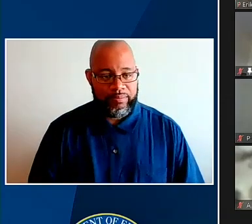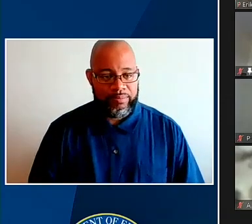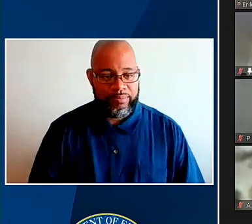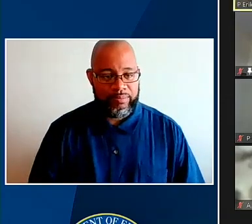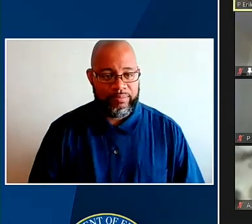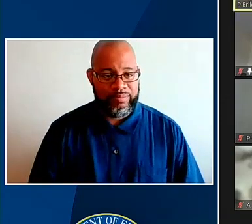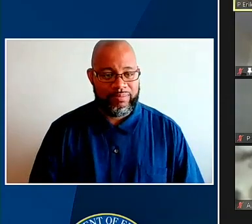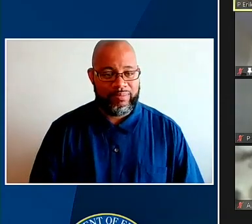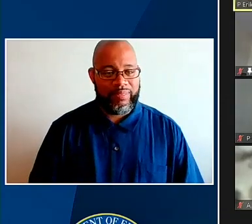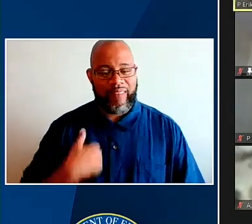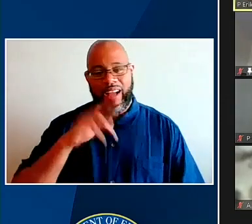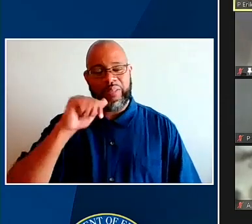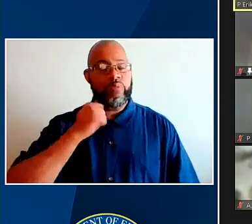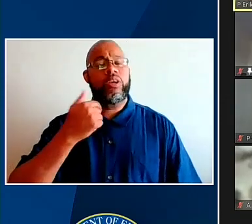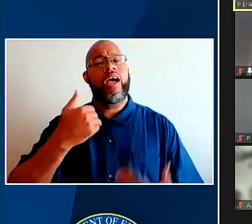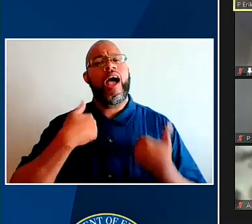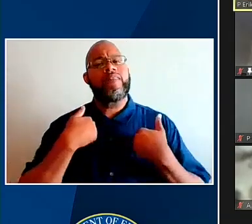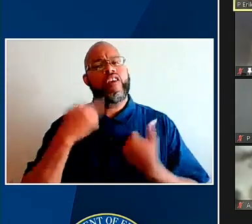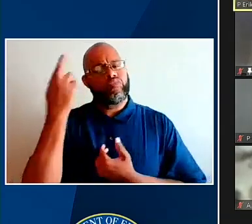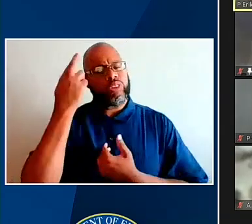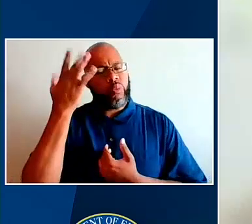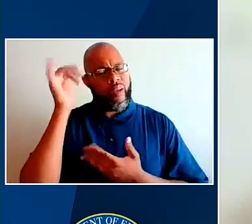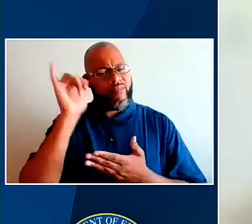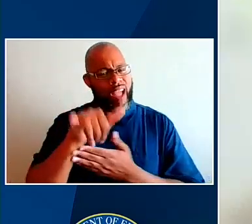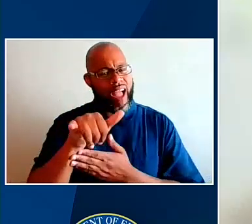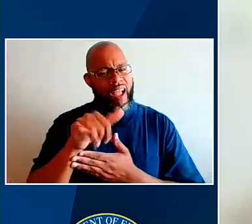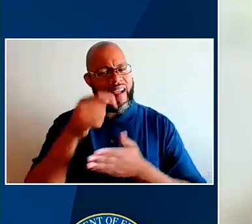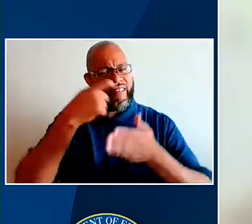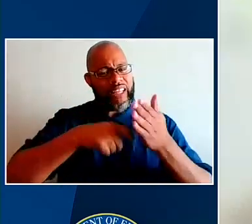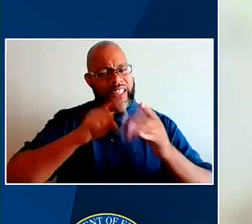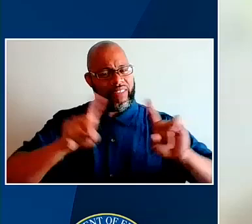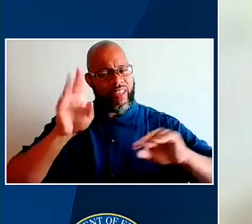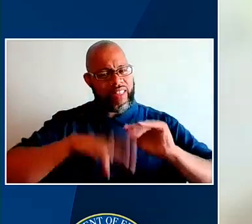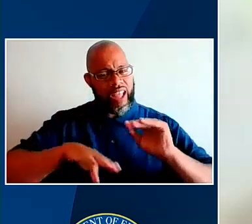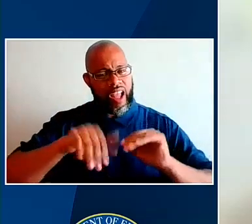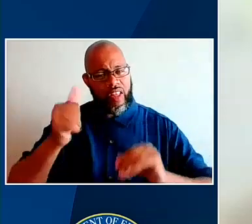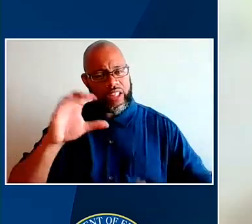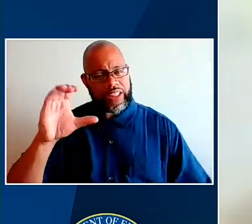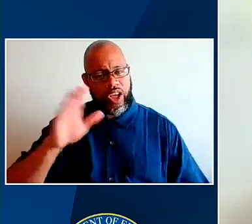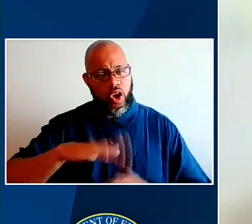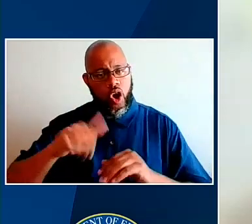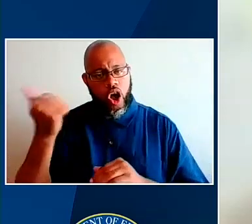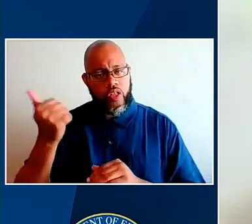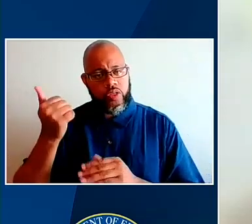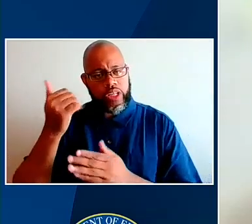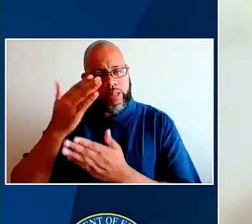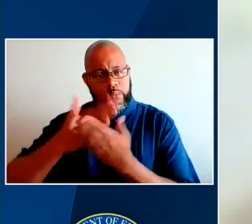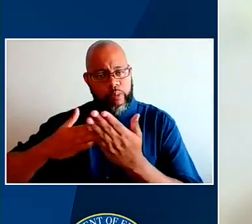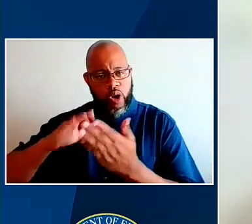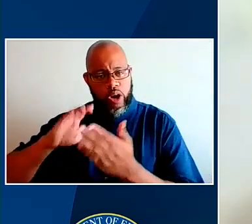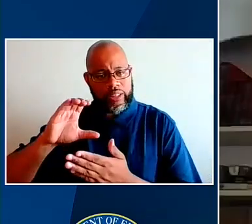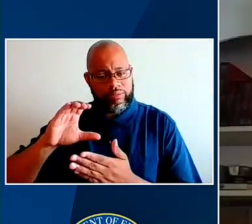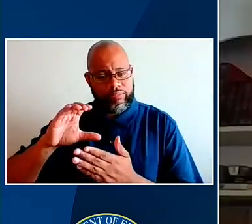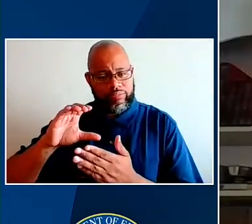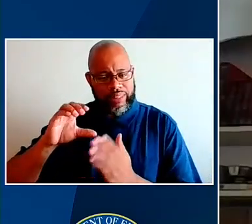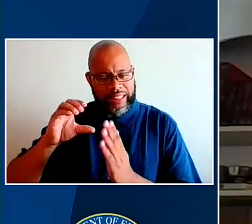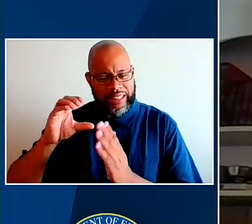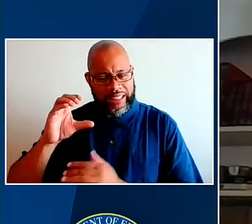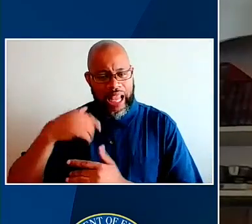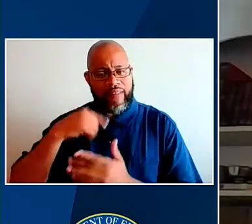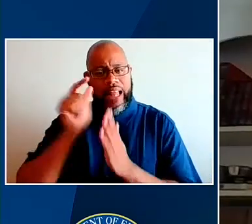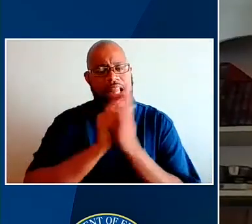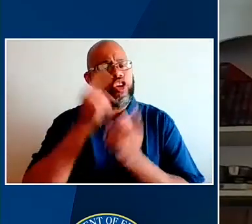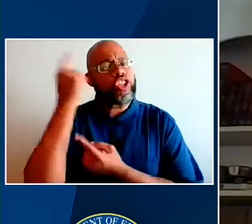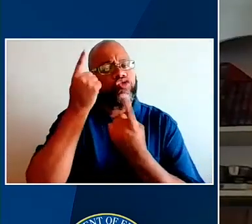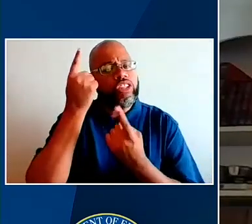Sorry, had to unmute. Is there a reason that C is different than the C on the previous section? Yeah, we had legal